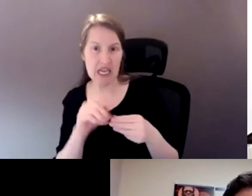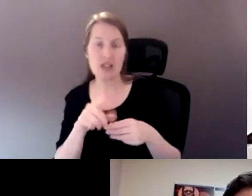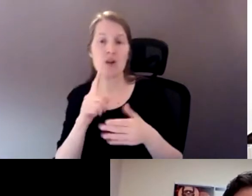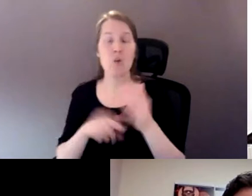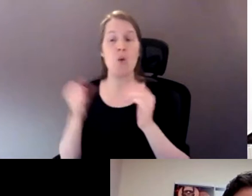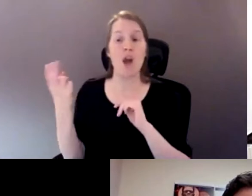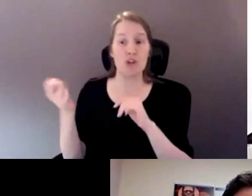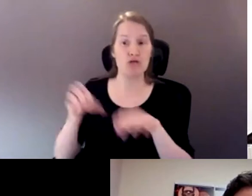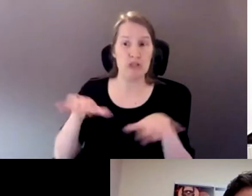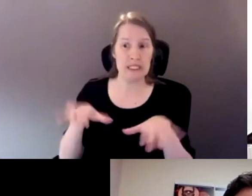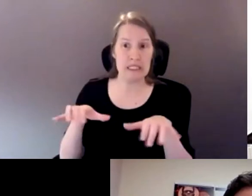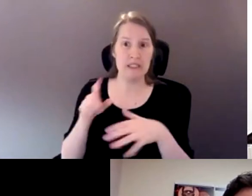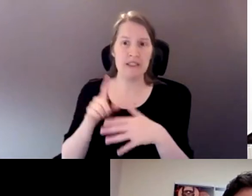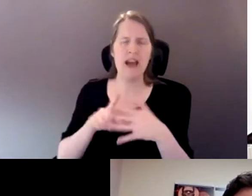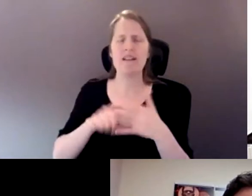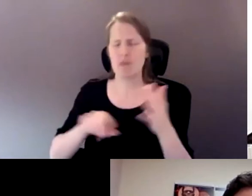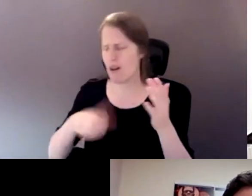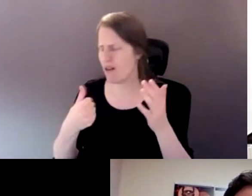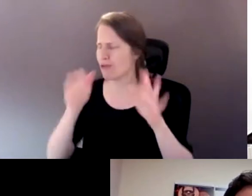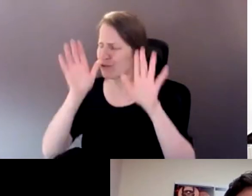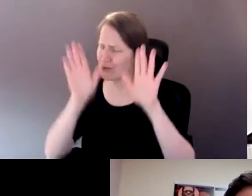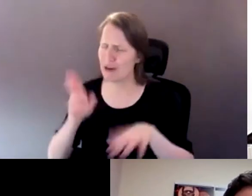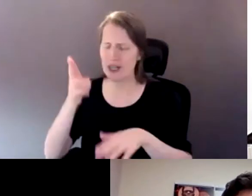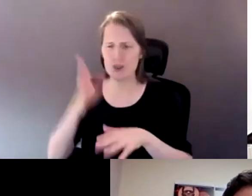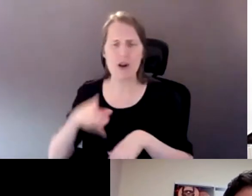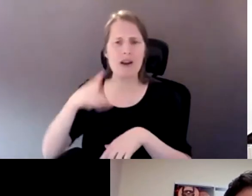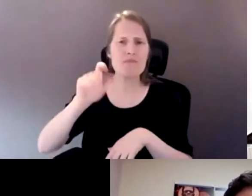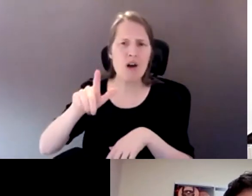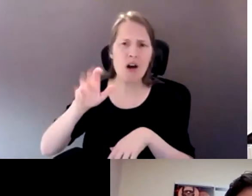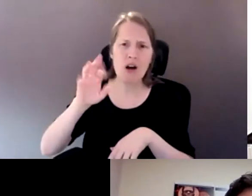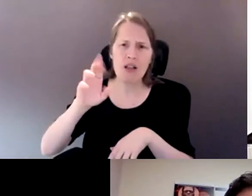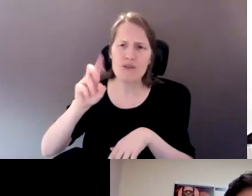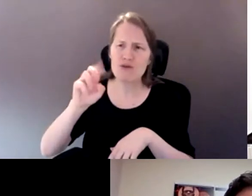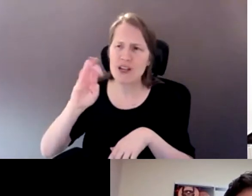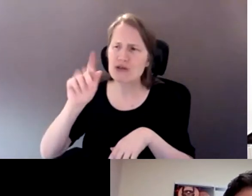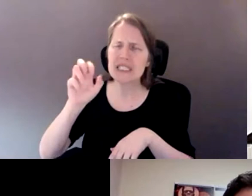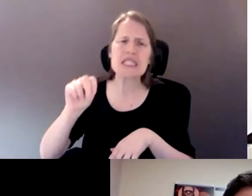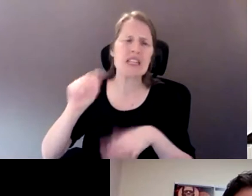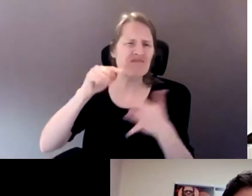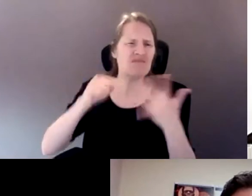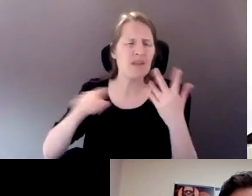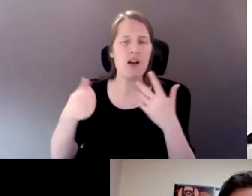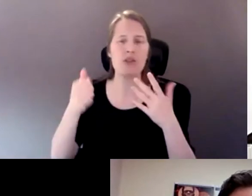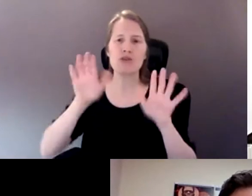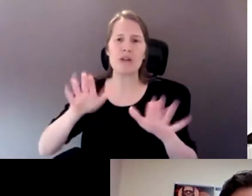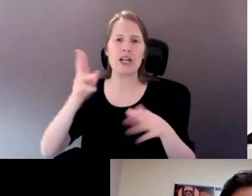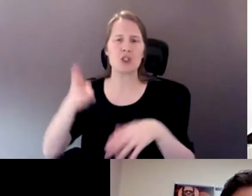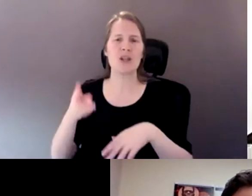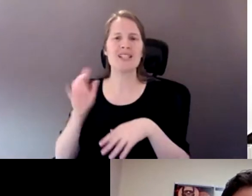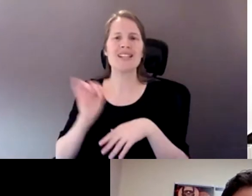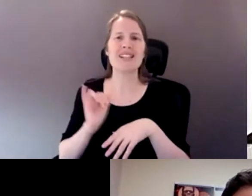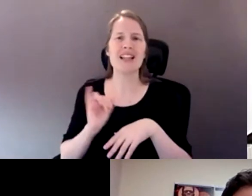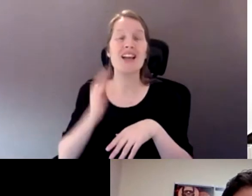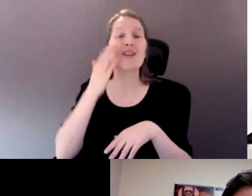did and what other great historians, I think Paul Fredrickson has done this too, it's a little bit like those